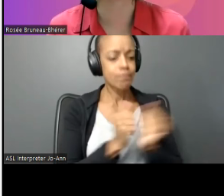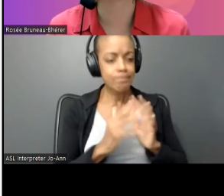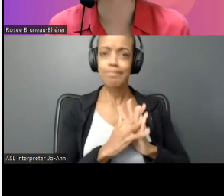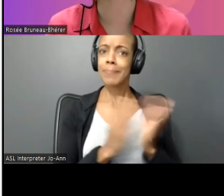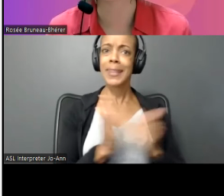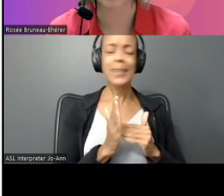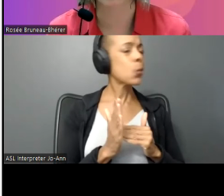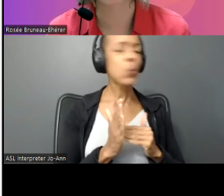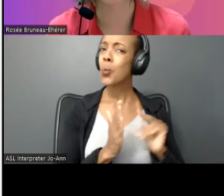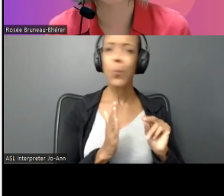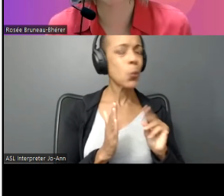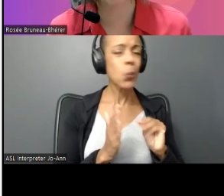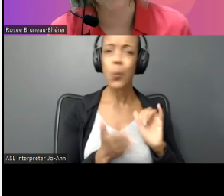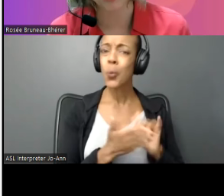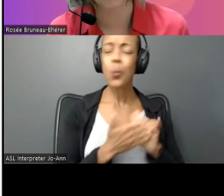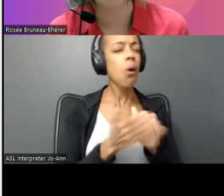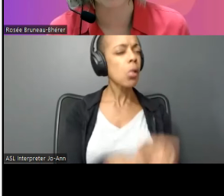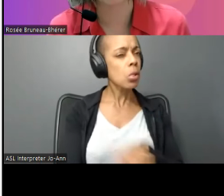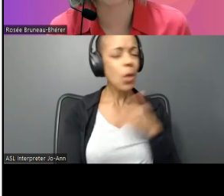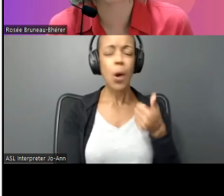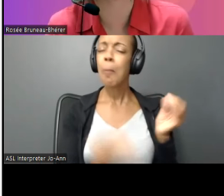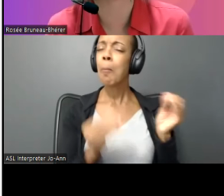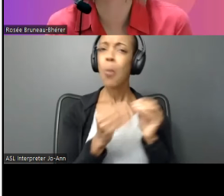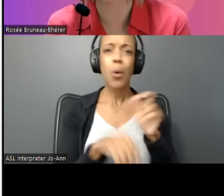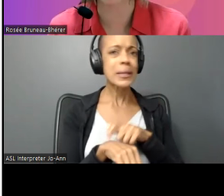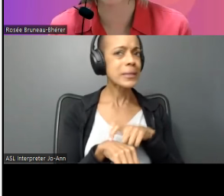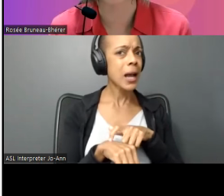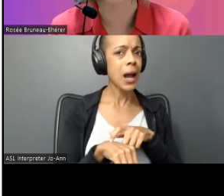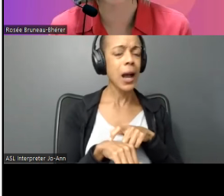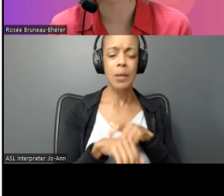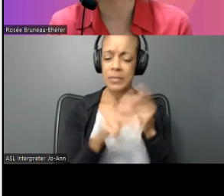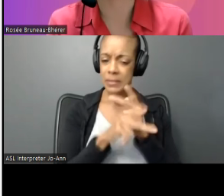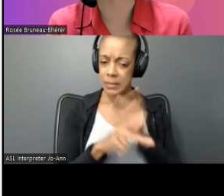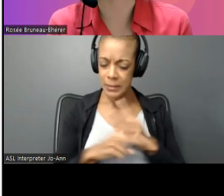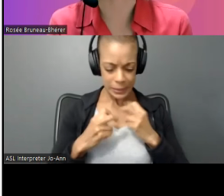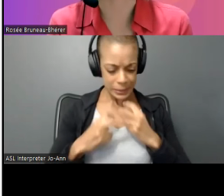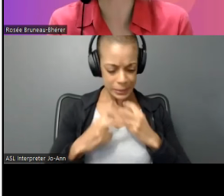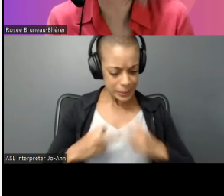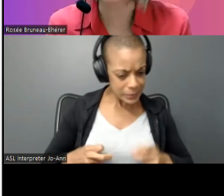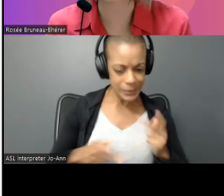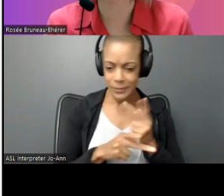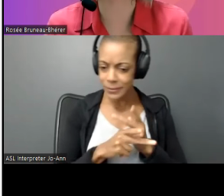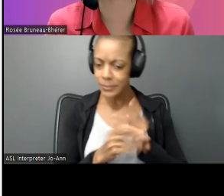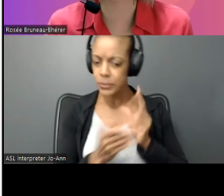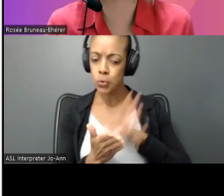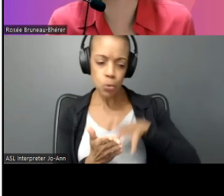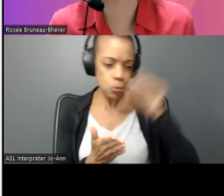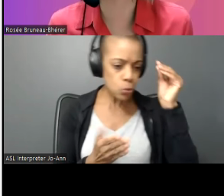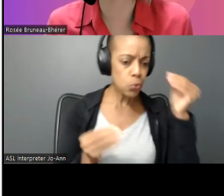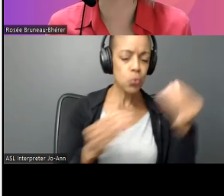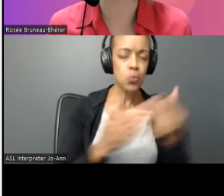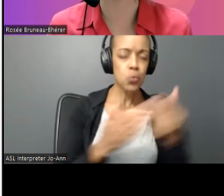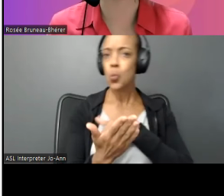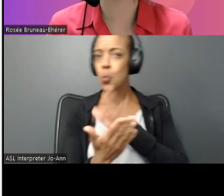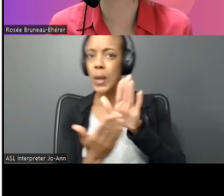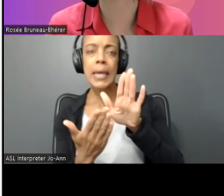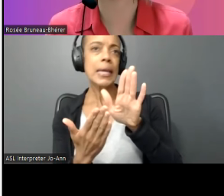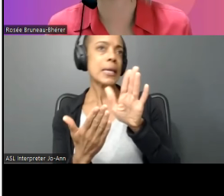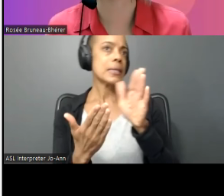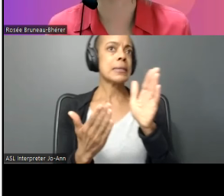takes longer than that to find new ways of seeing oneself, to find new ways of perceiving one's own environment,